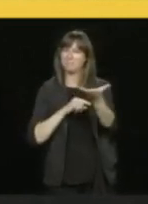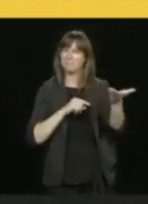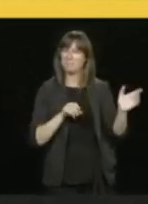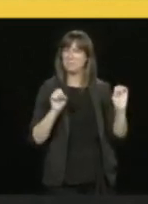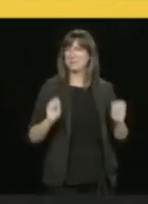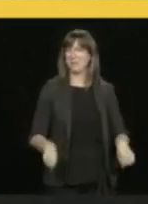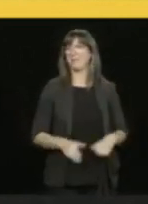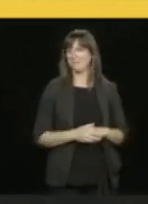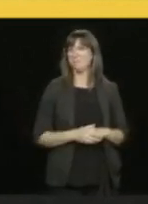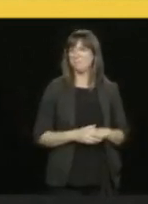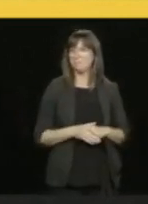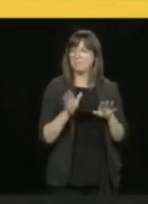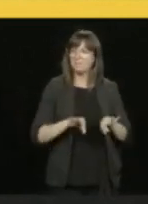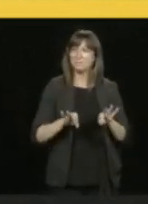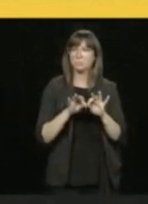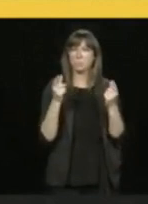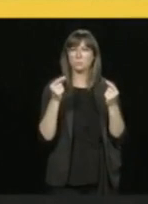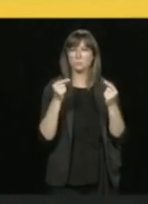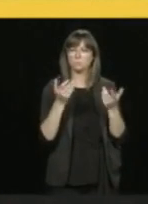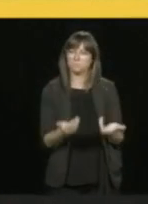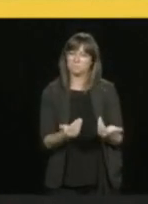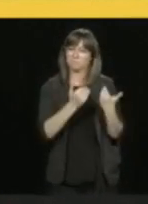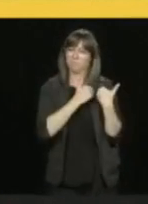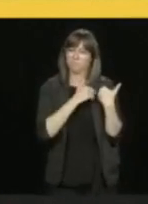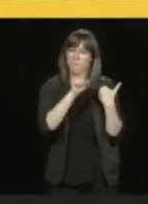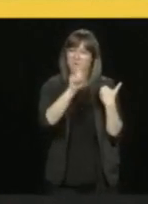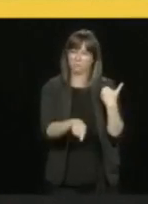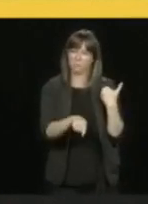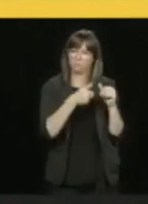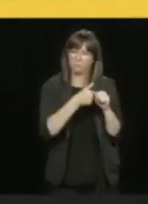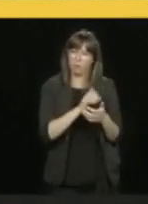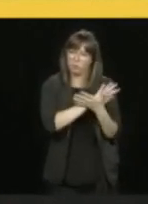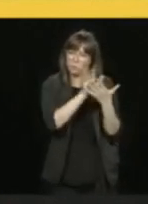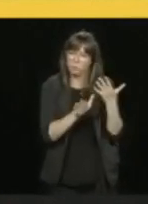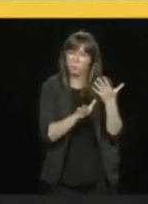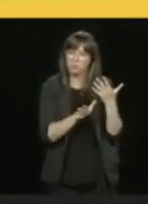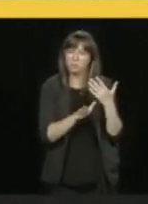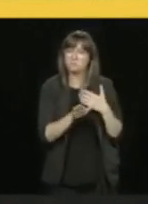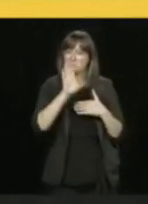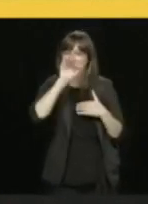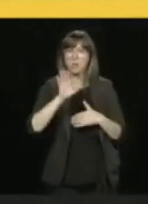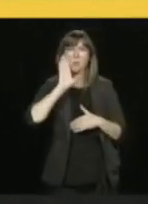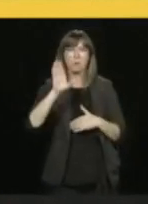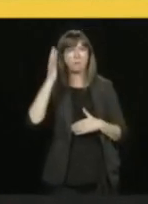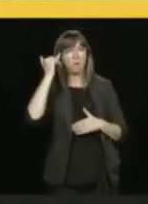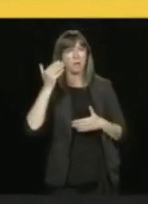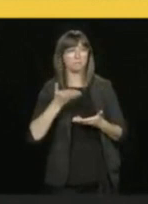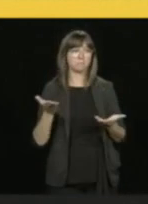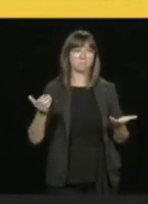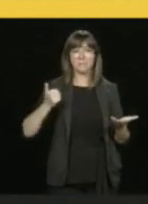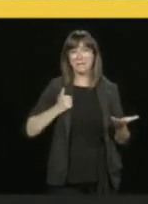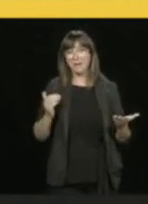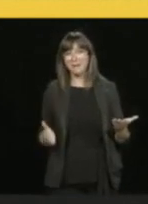so long as we each remember to do our part. And I know that we will. We are Canadians, and